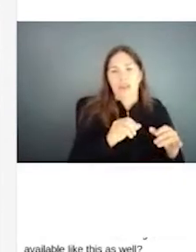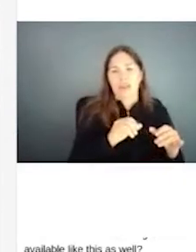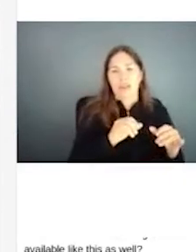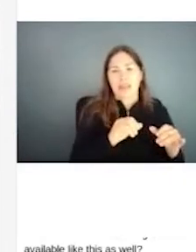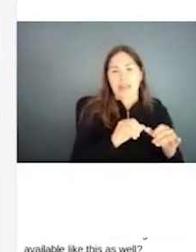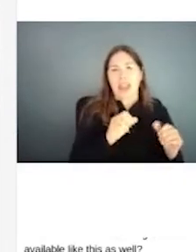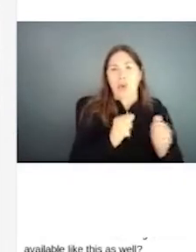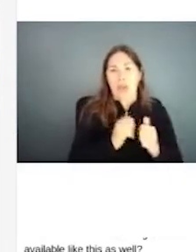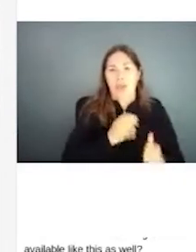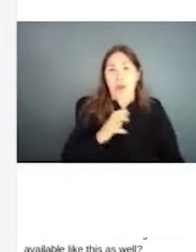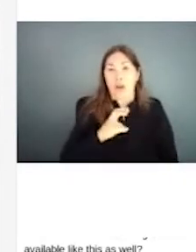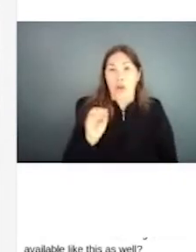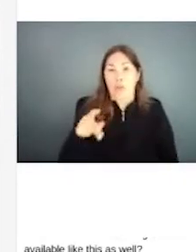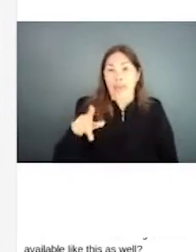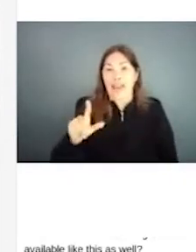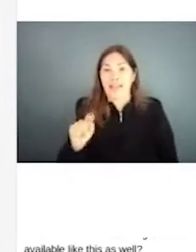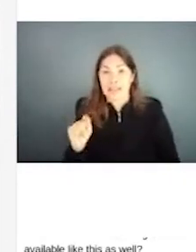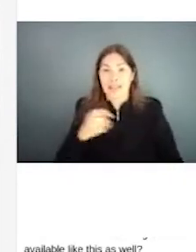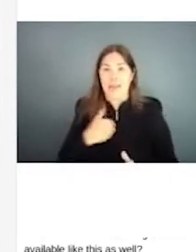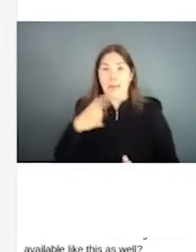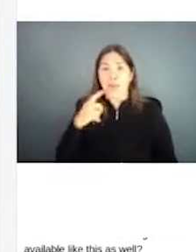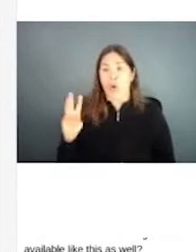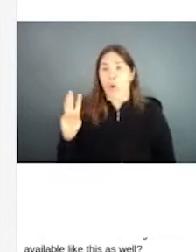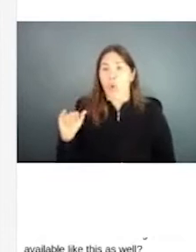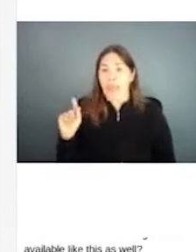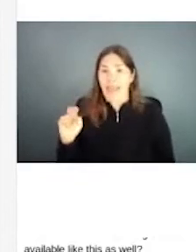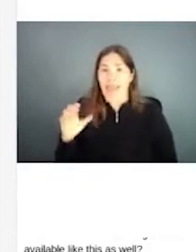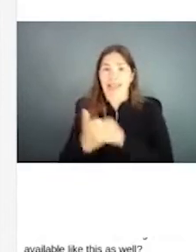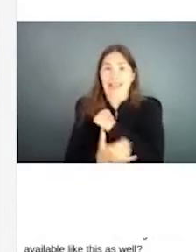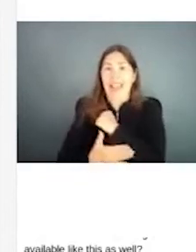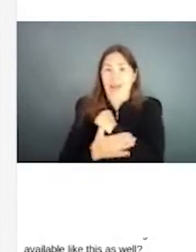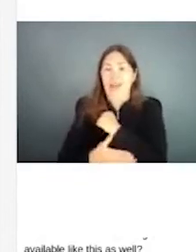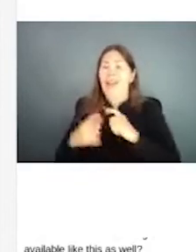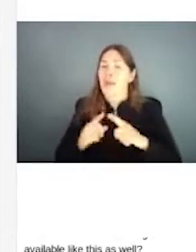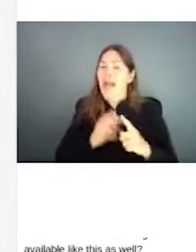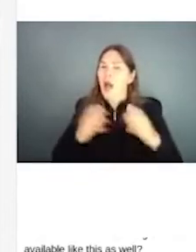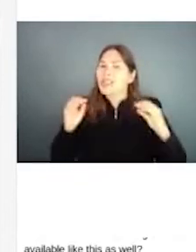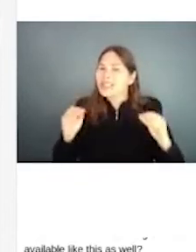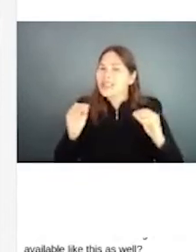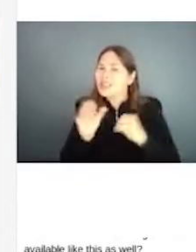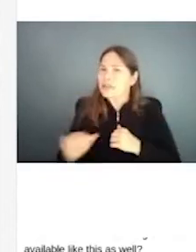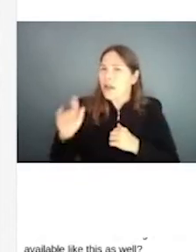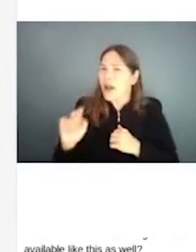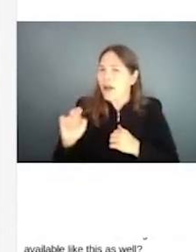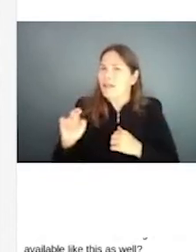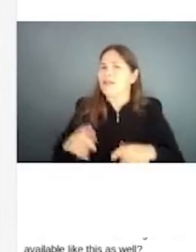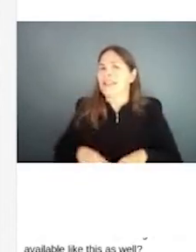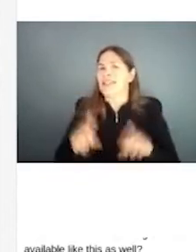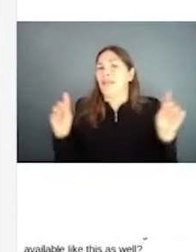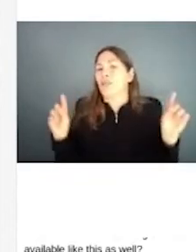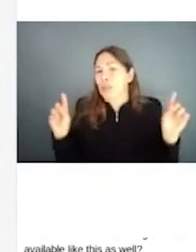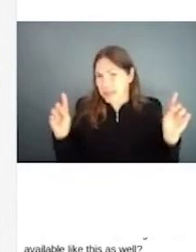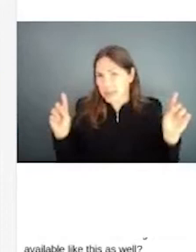are co-PLT members, leaders for Wake County, but our teaching styles are very different.